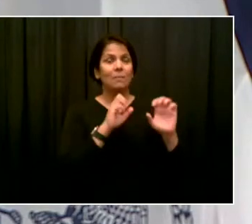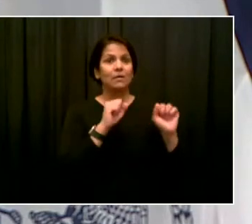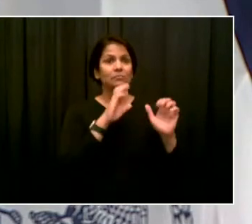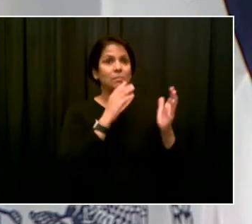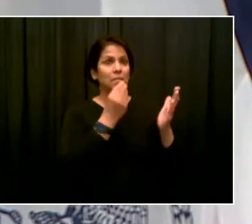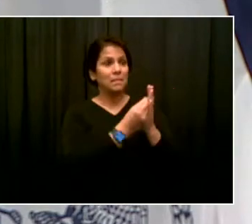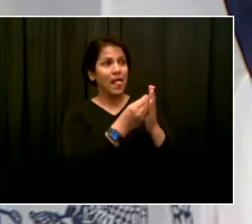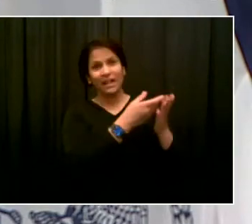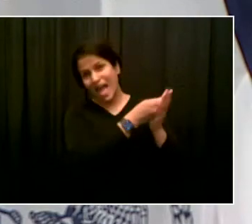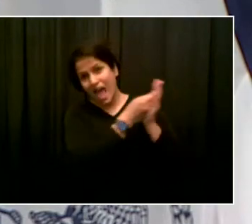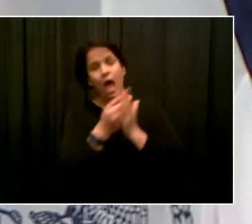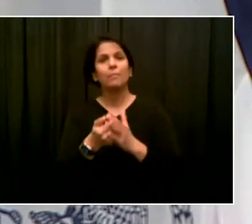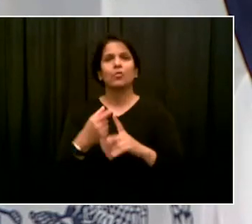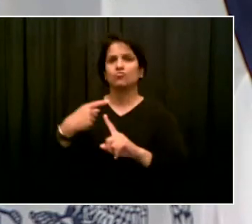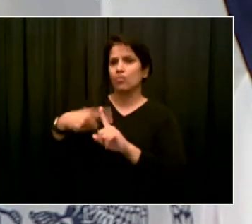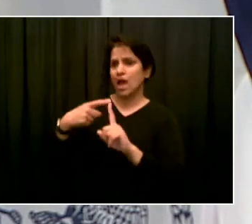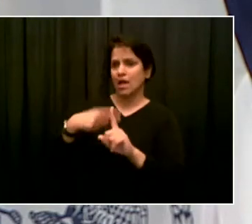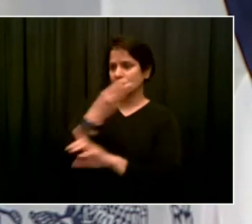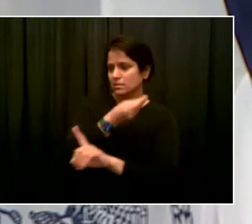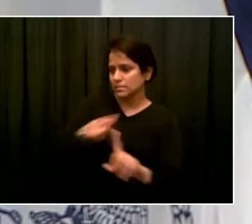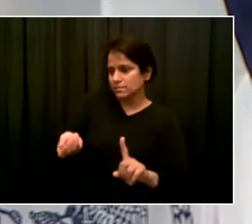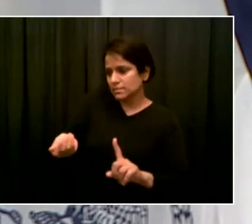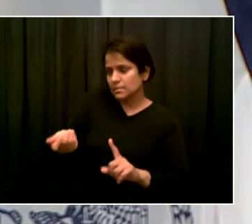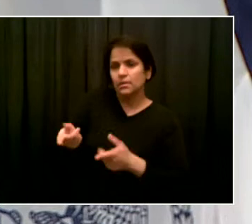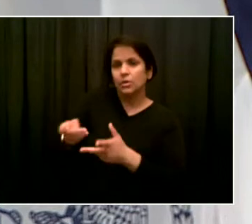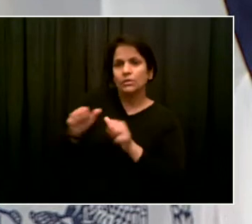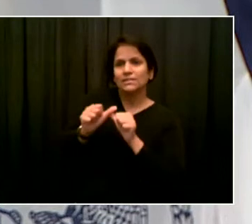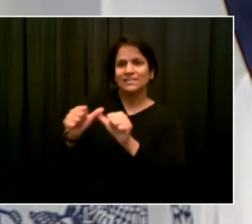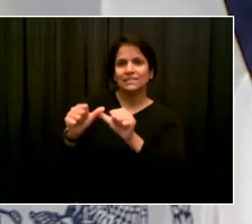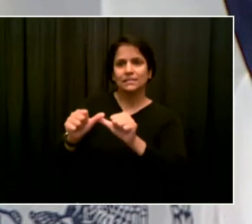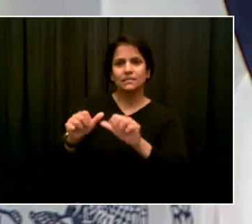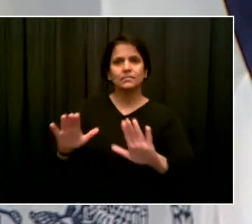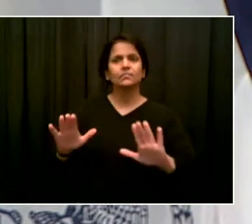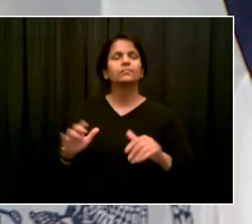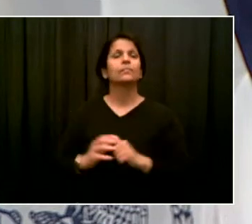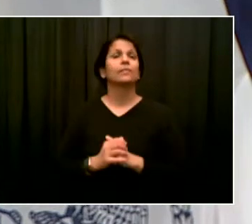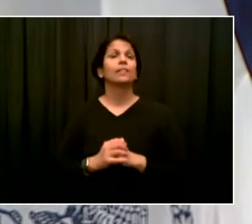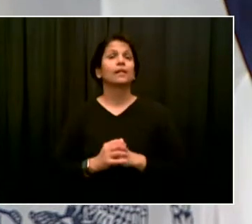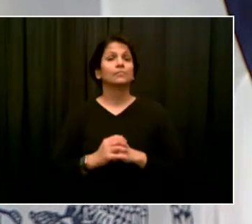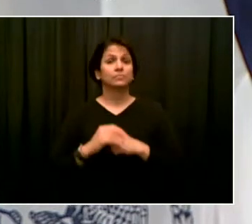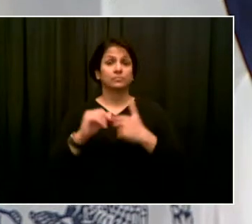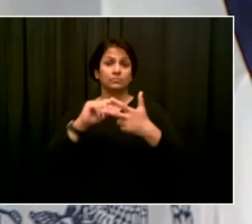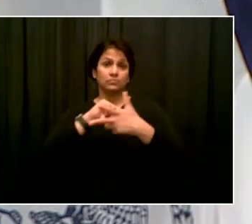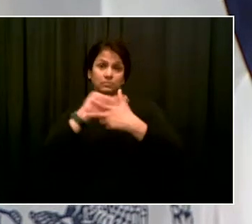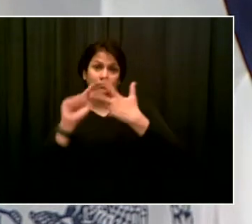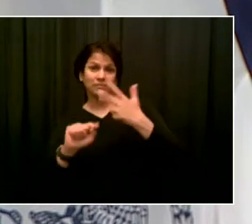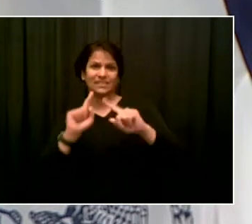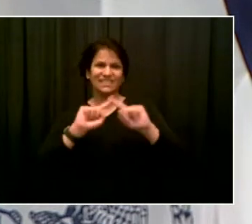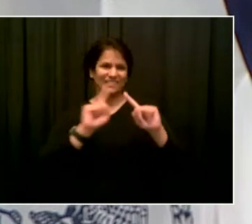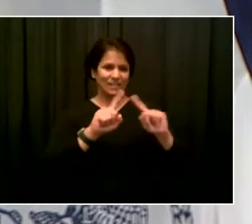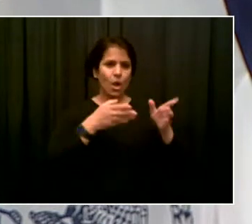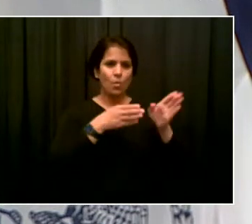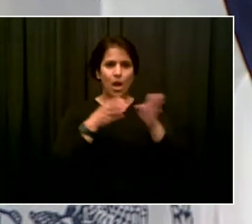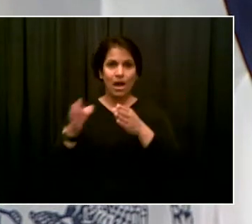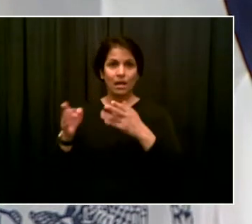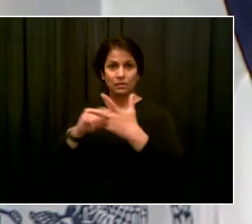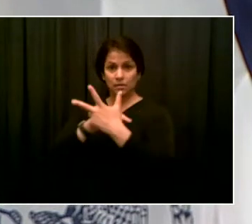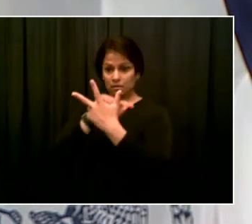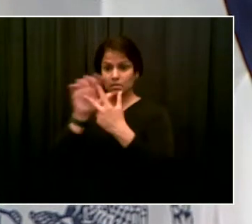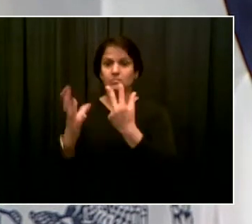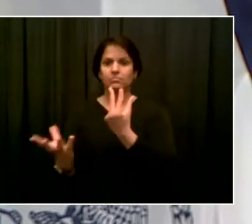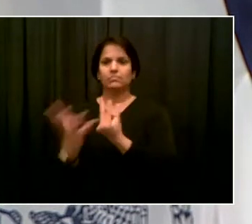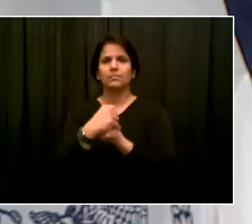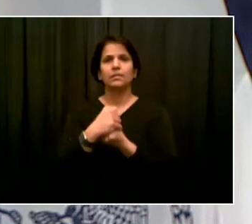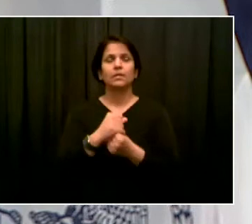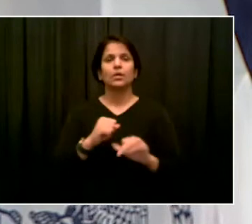are going to have a big impact. And then, as we've always done in our administration, if someone is threatened with eviction